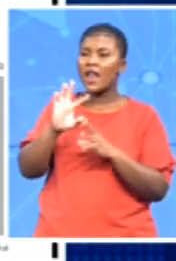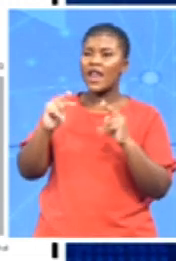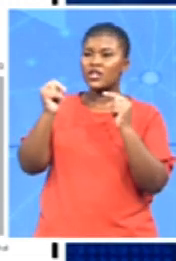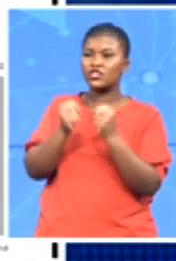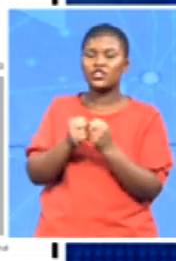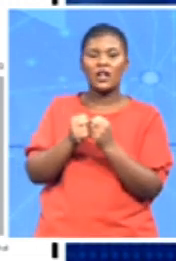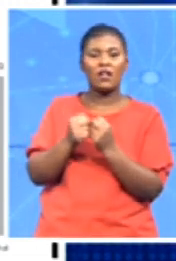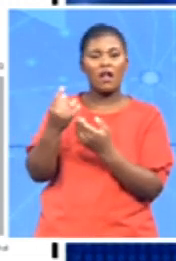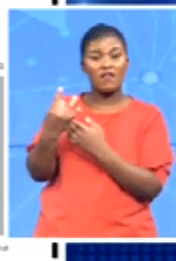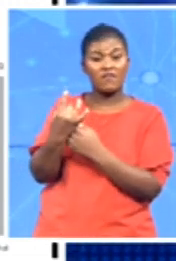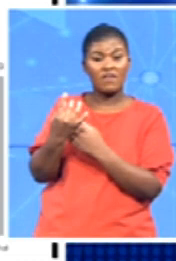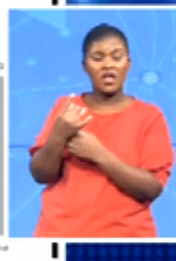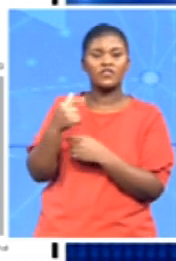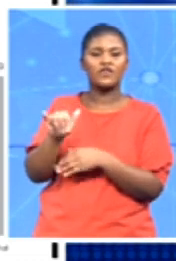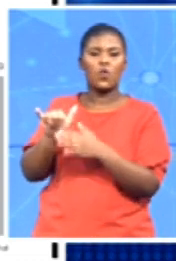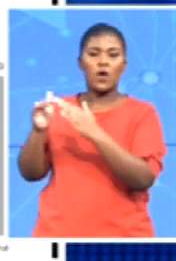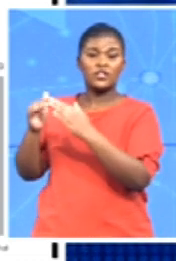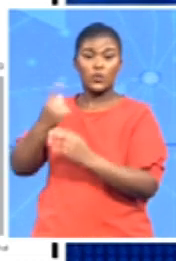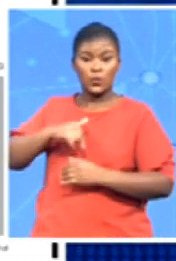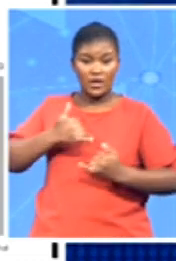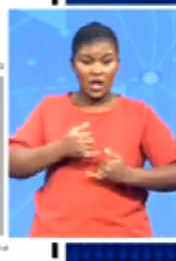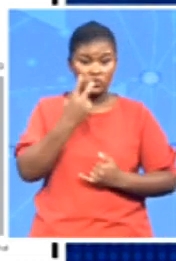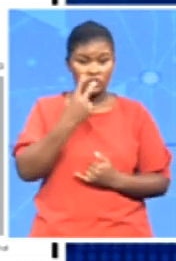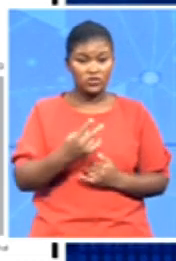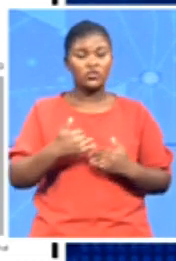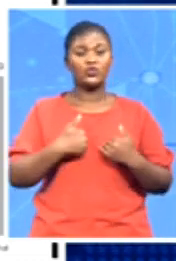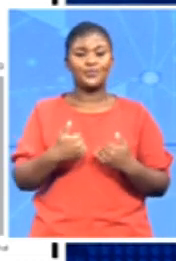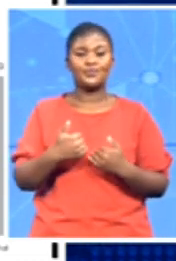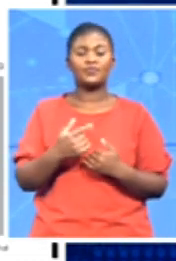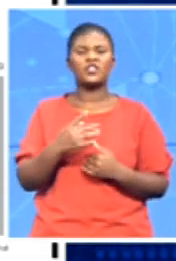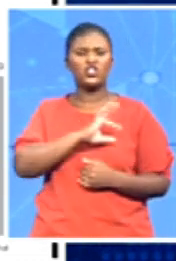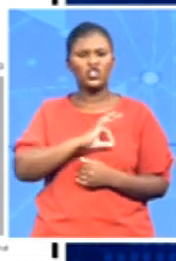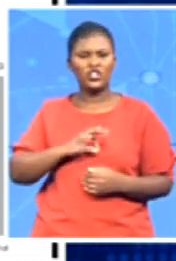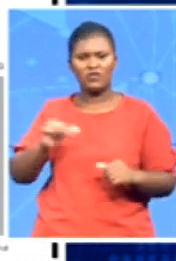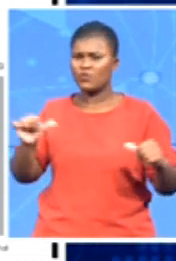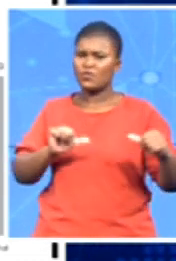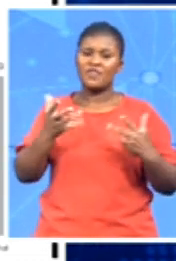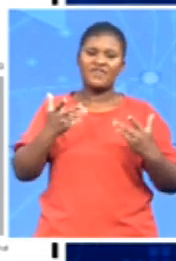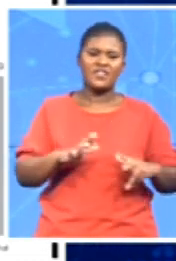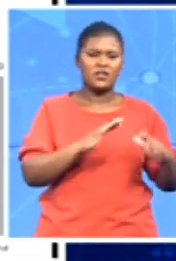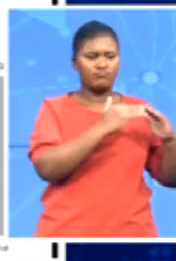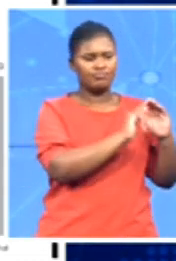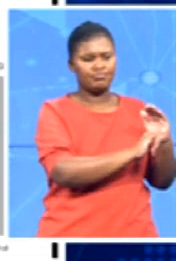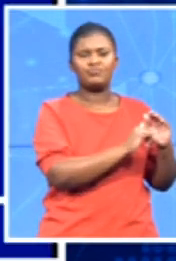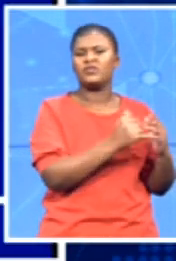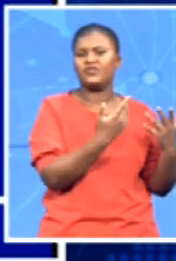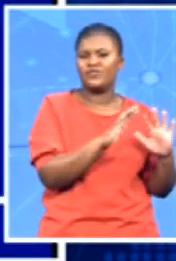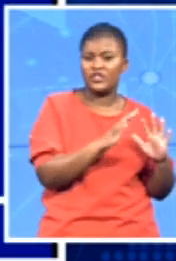are starting to see that staff returning. We are now being able to deploy our staff and render the healthcare services as